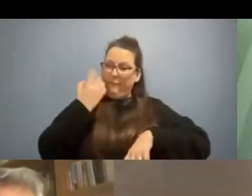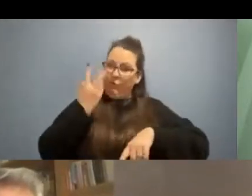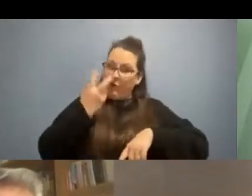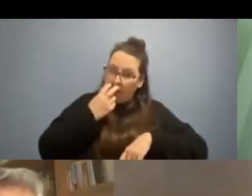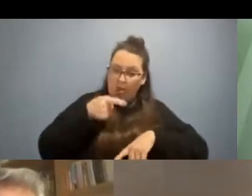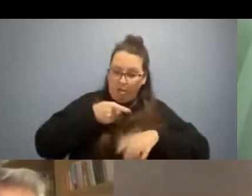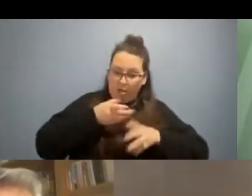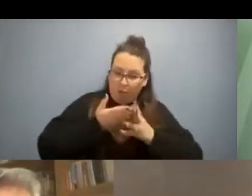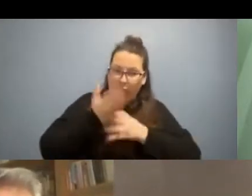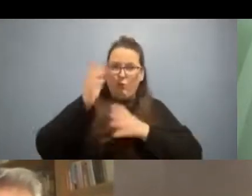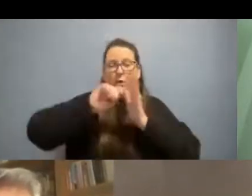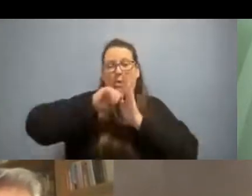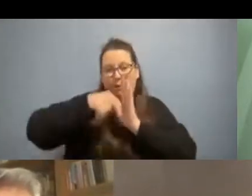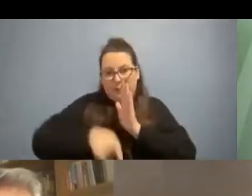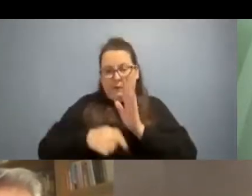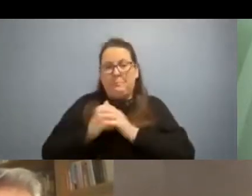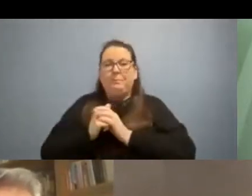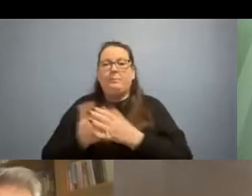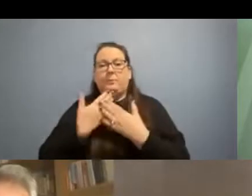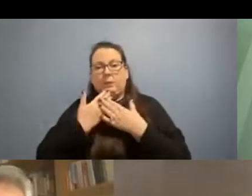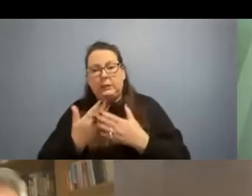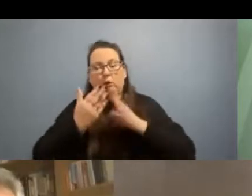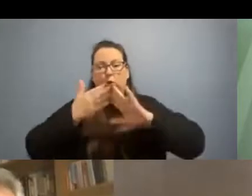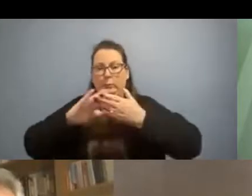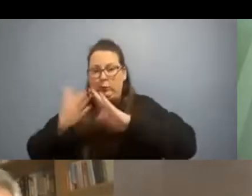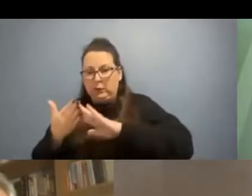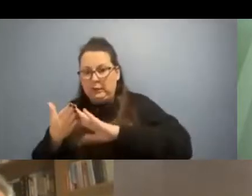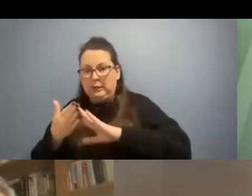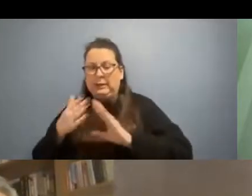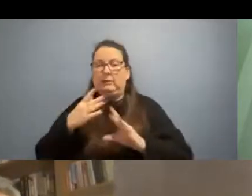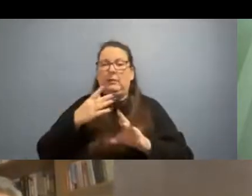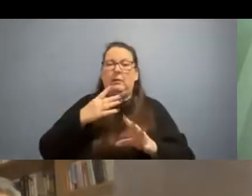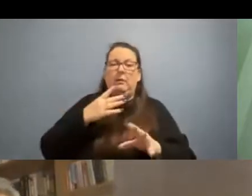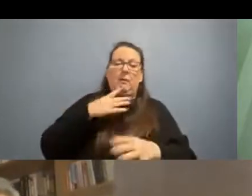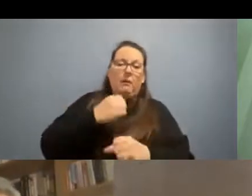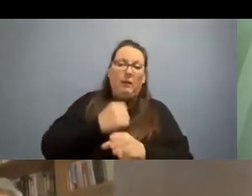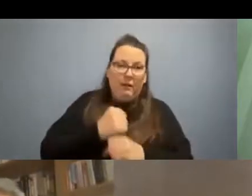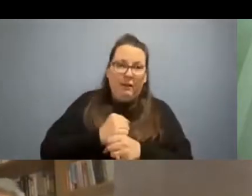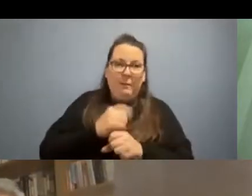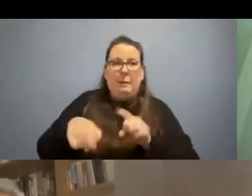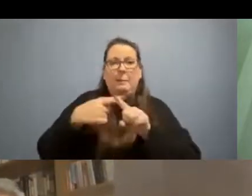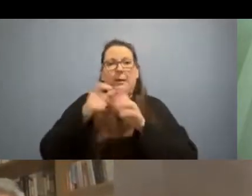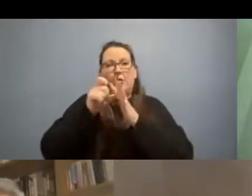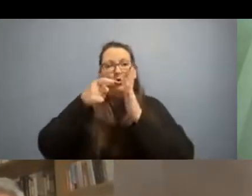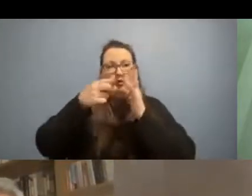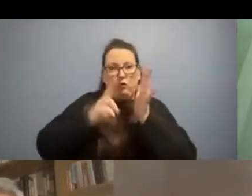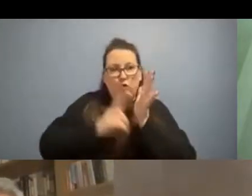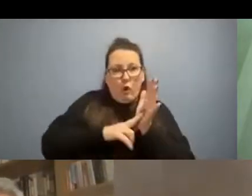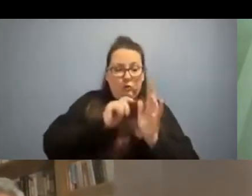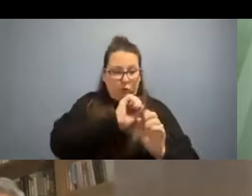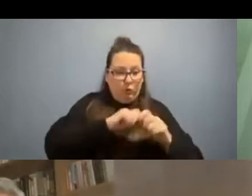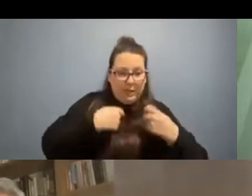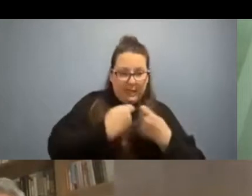lockdown. Our thanks to our community, our local state government partners, Don and your team at DPV, and we acknowledge